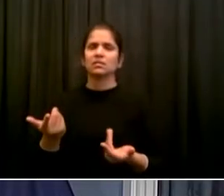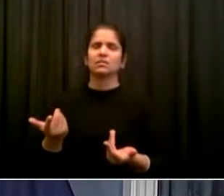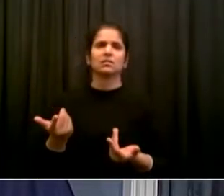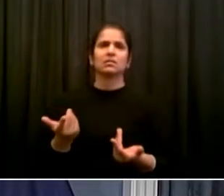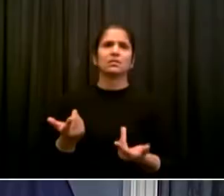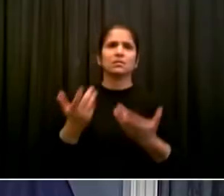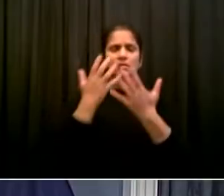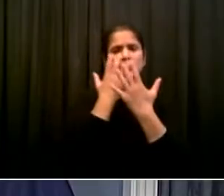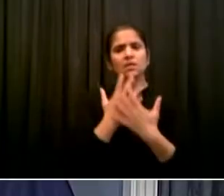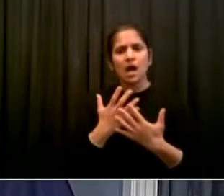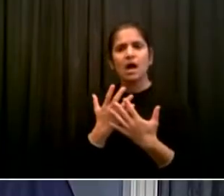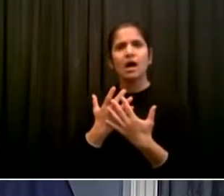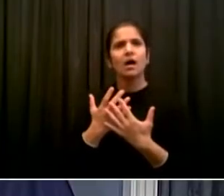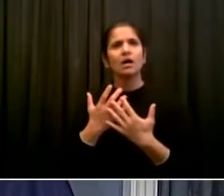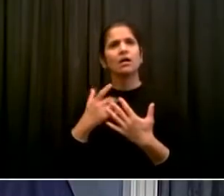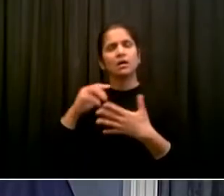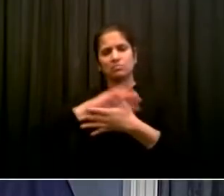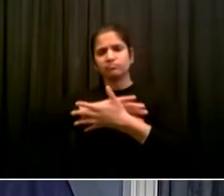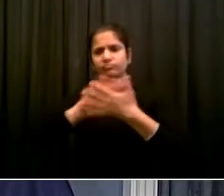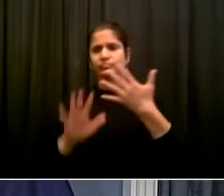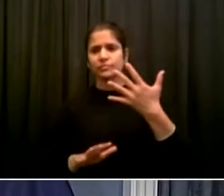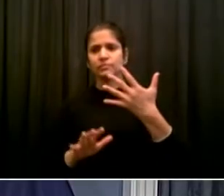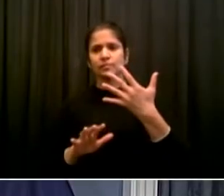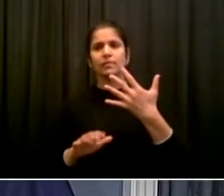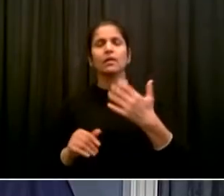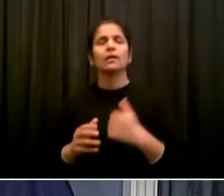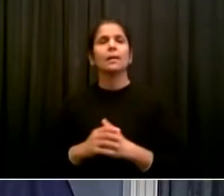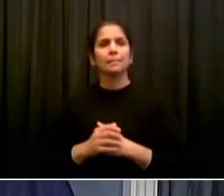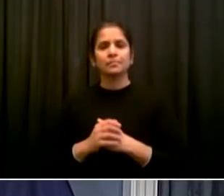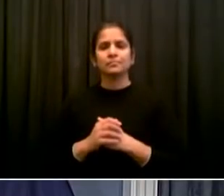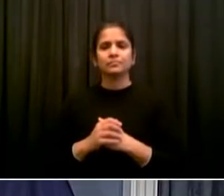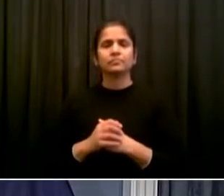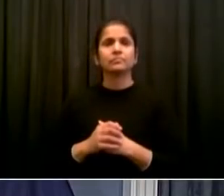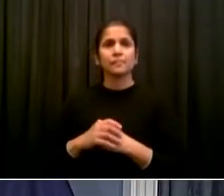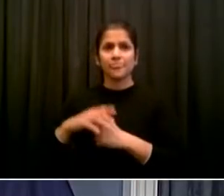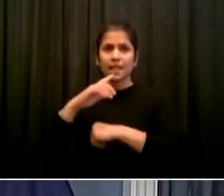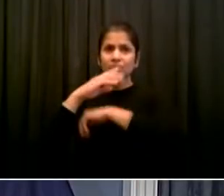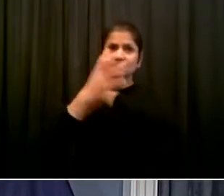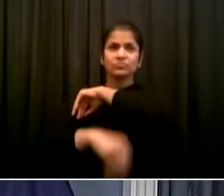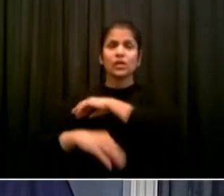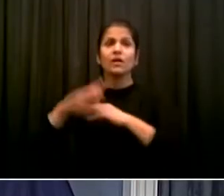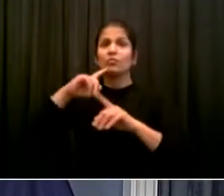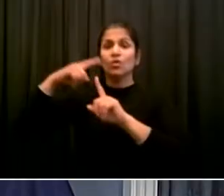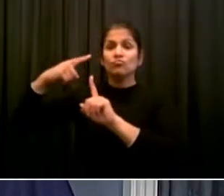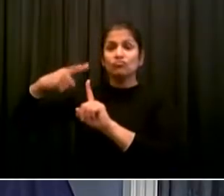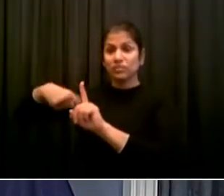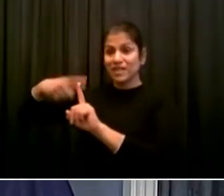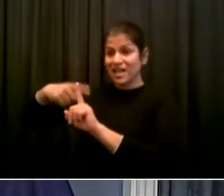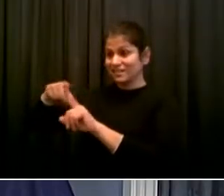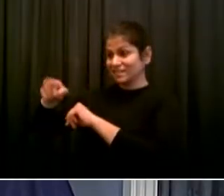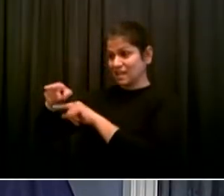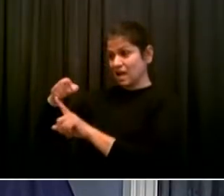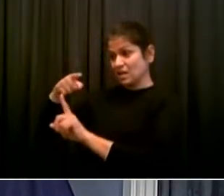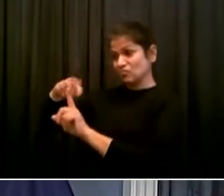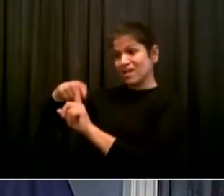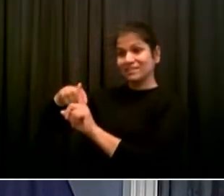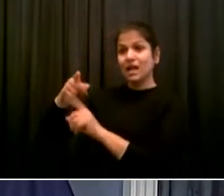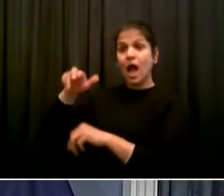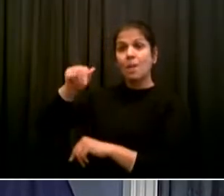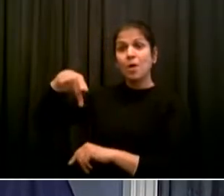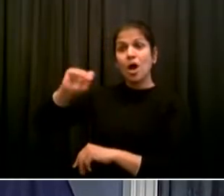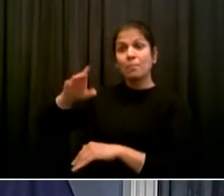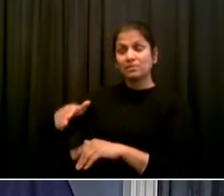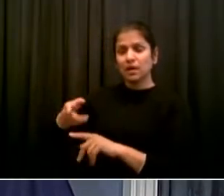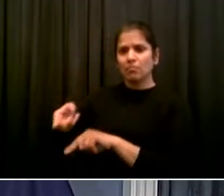more. The data tells the story. As poverty rates increase in community districts, jail incarceration rates